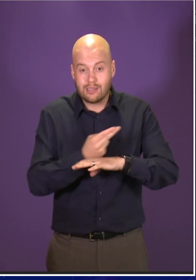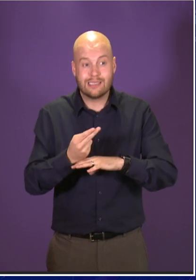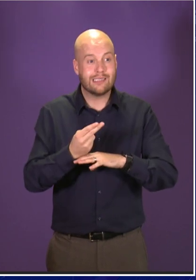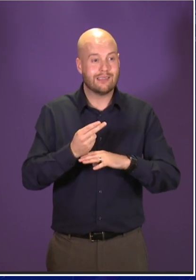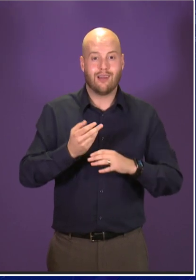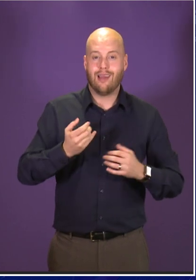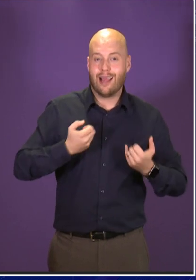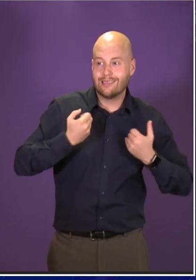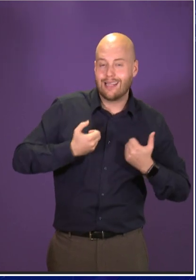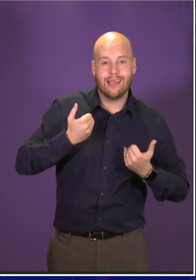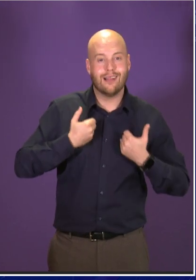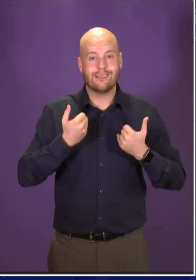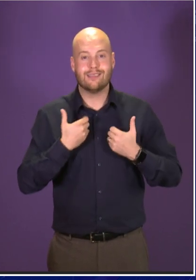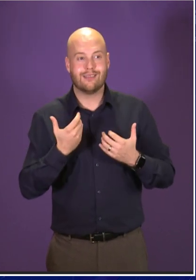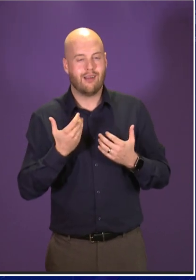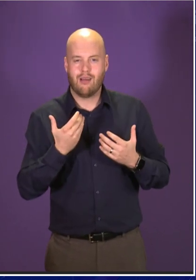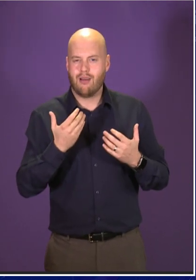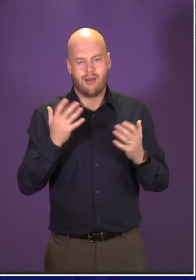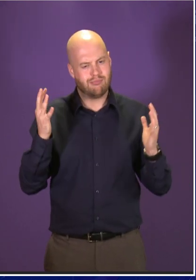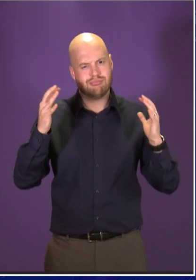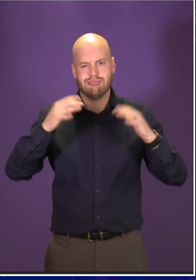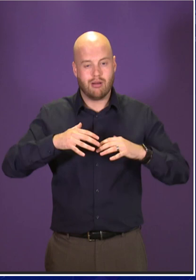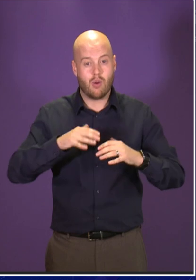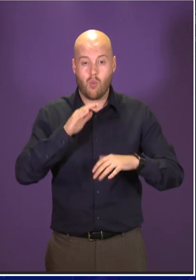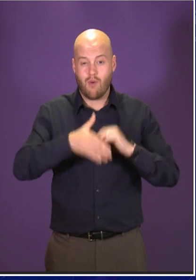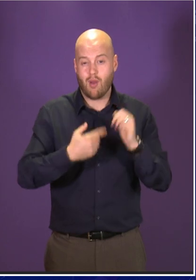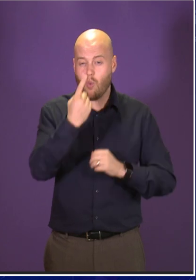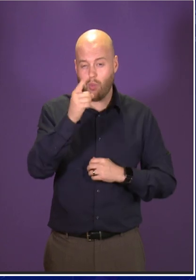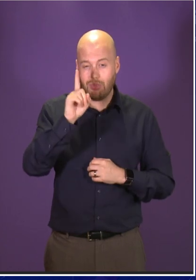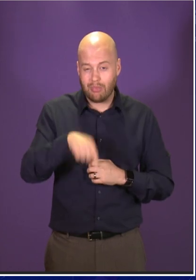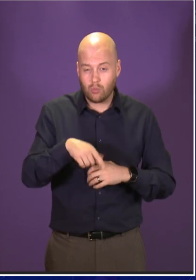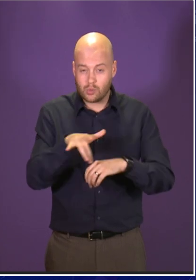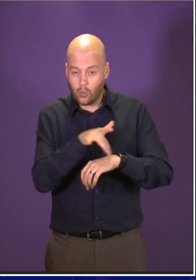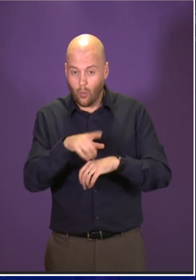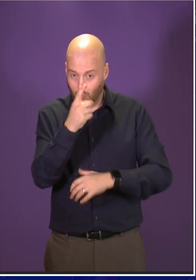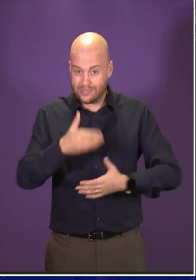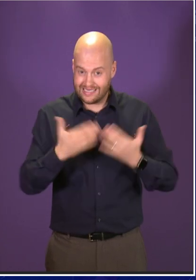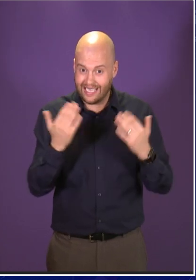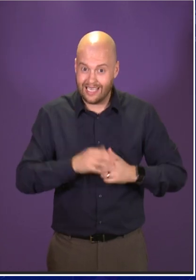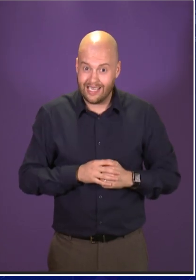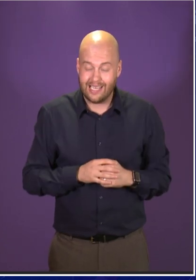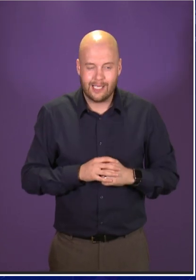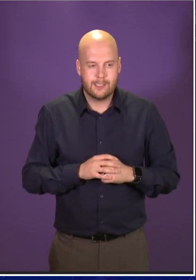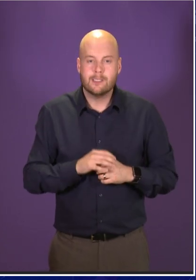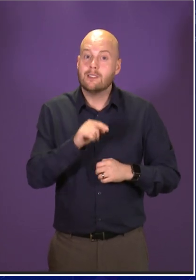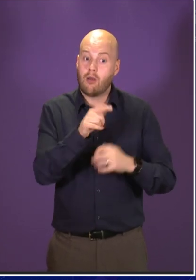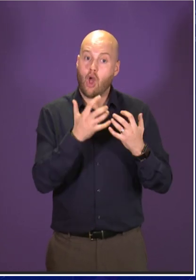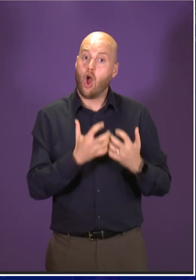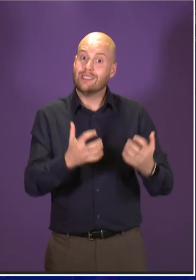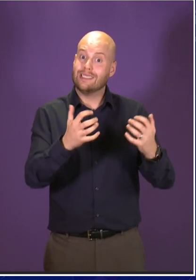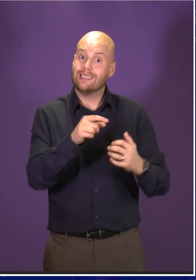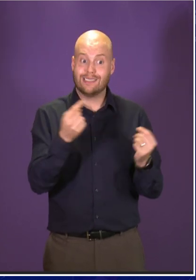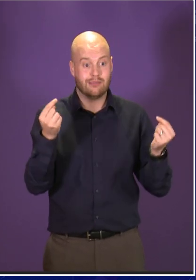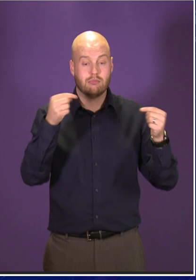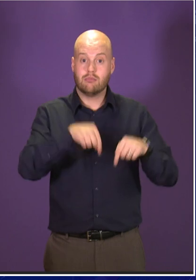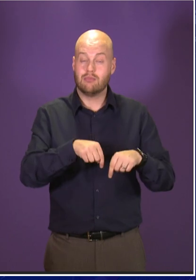writers populating the city with over 1,000 shows per day. Now, that audience attendance is the equivalent of hosting